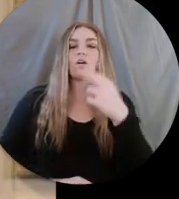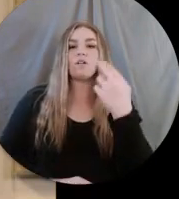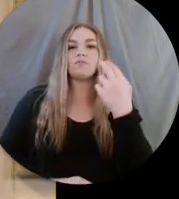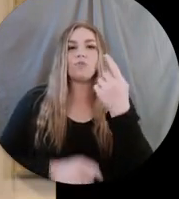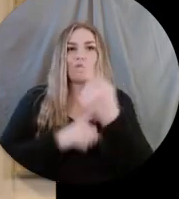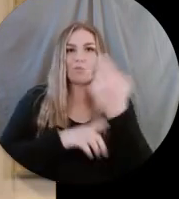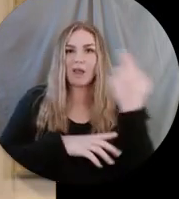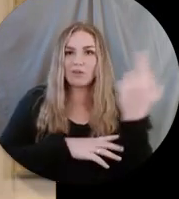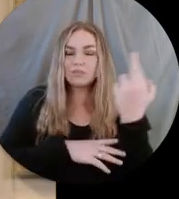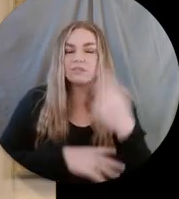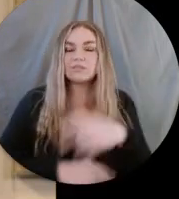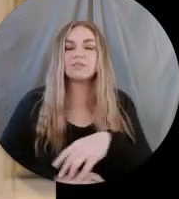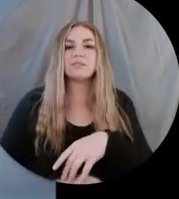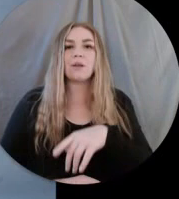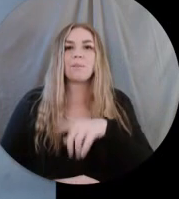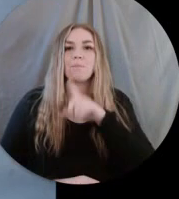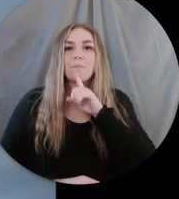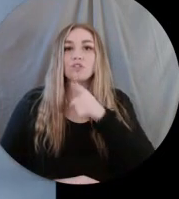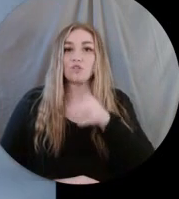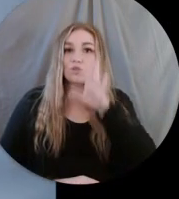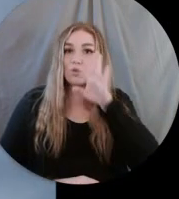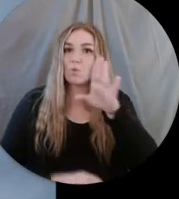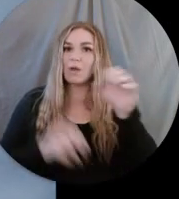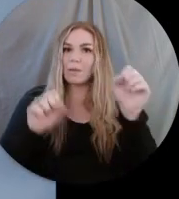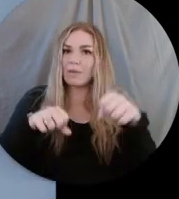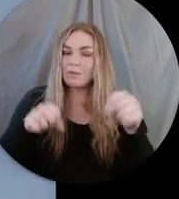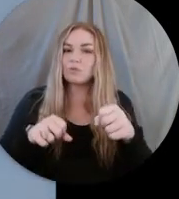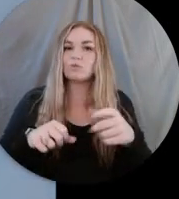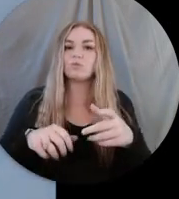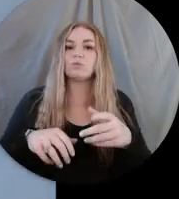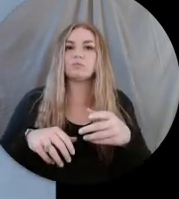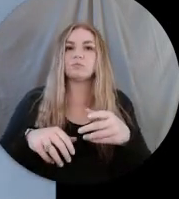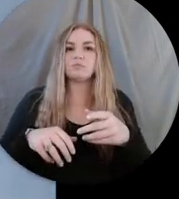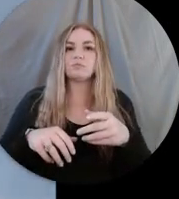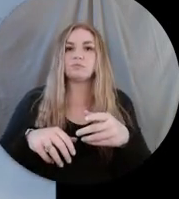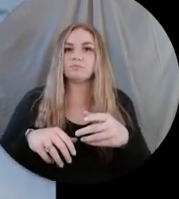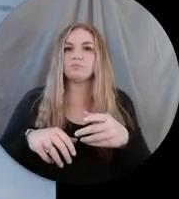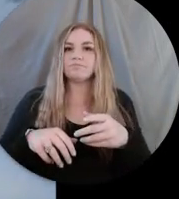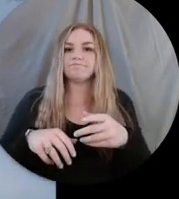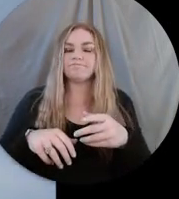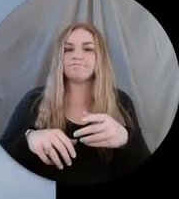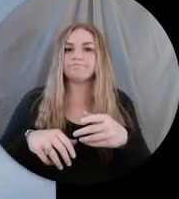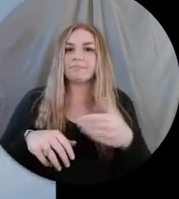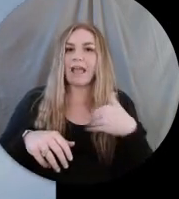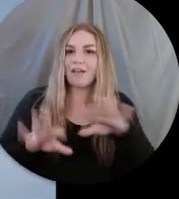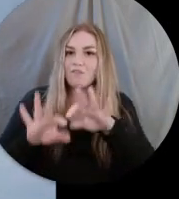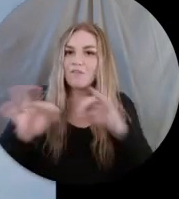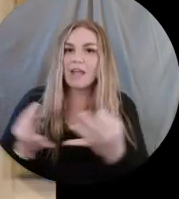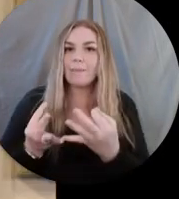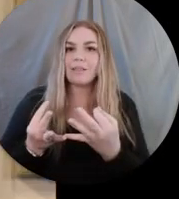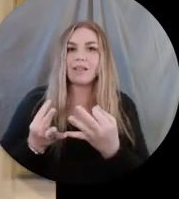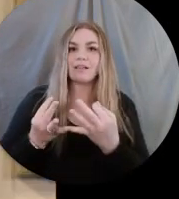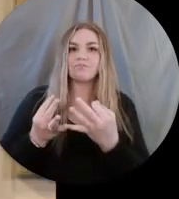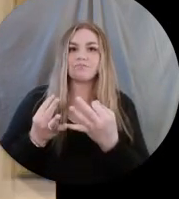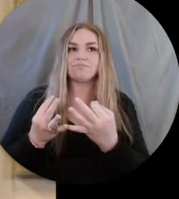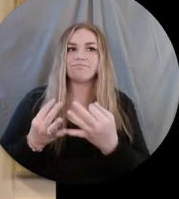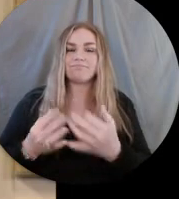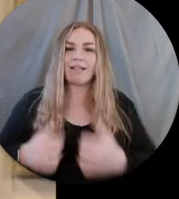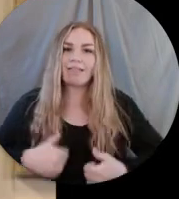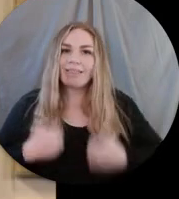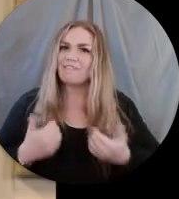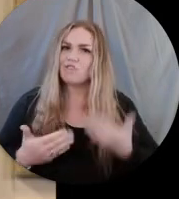reasons of making sure that you are going to be able to give back, to have your family, to love, to